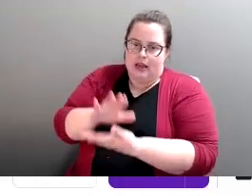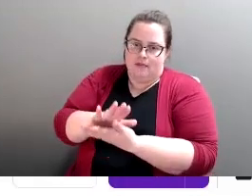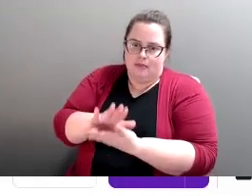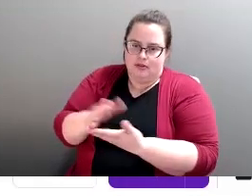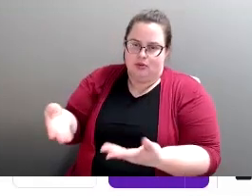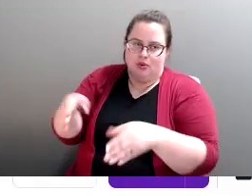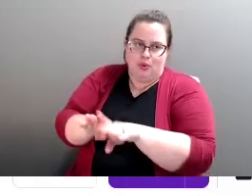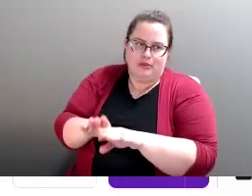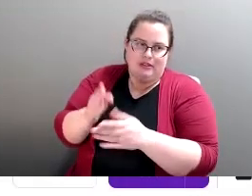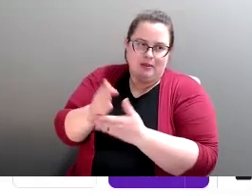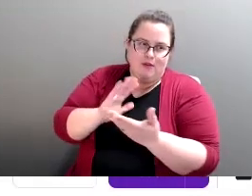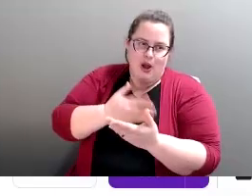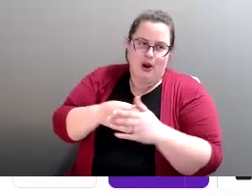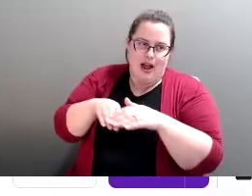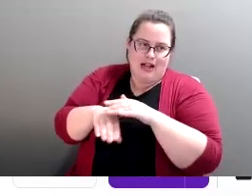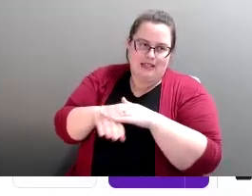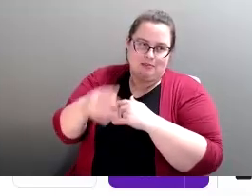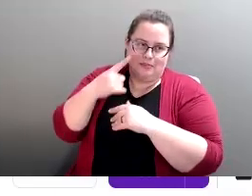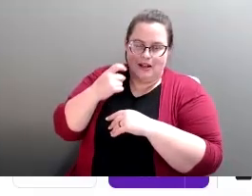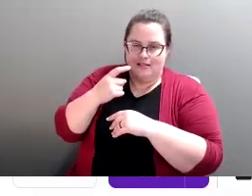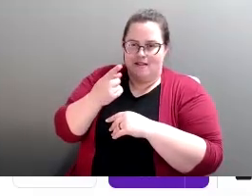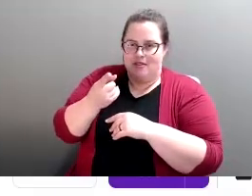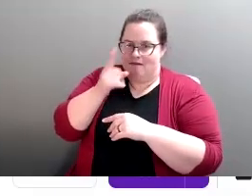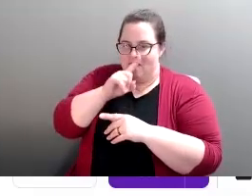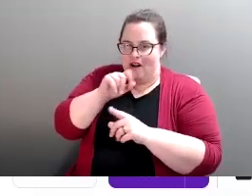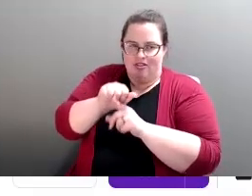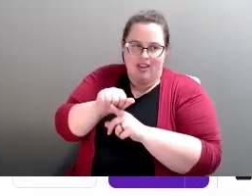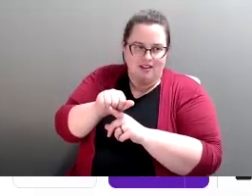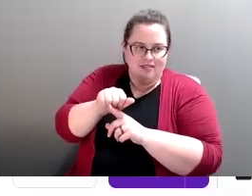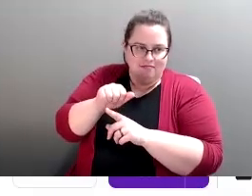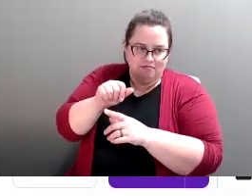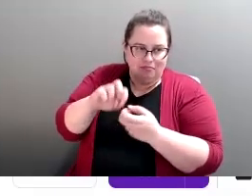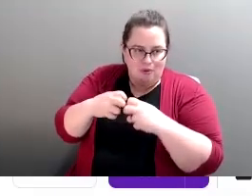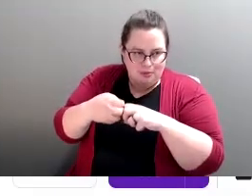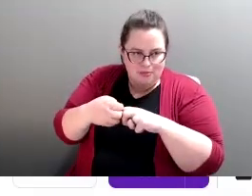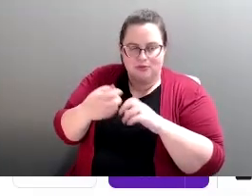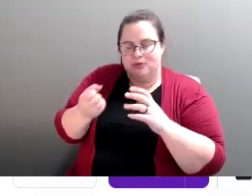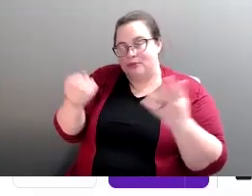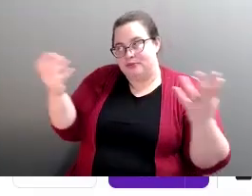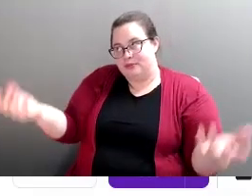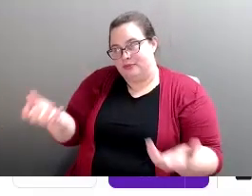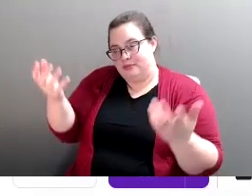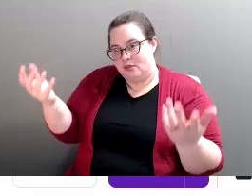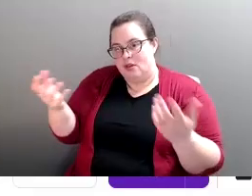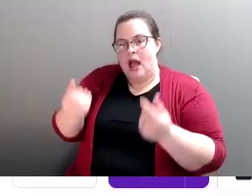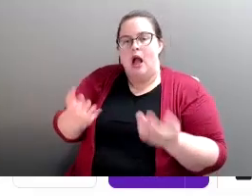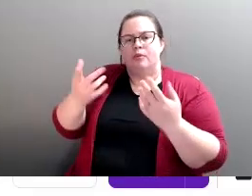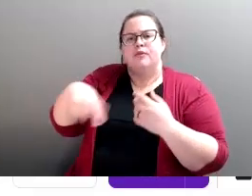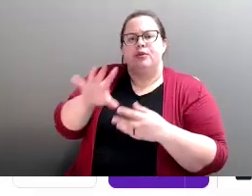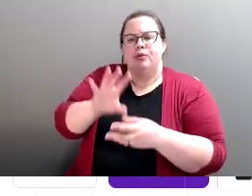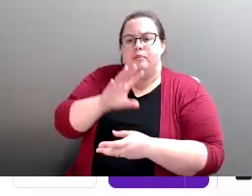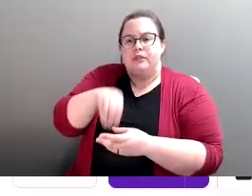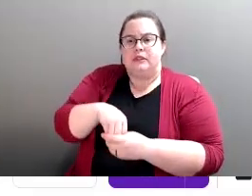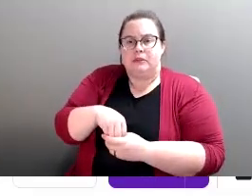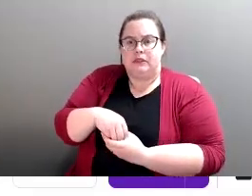the fraudulent issues. So I'm just trying to figure out another way to do that. But how many of you have